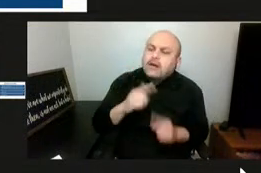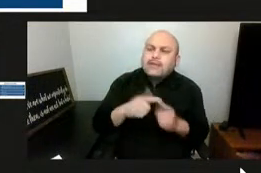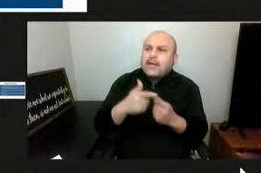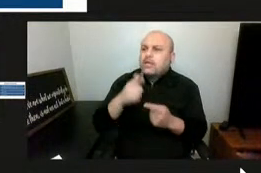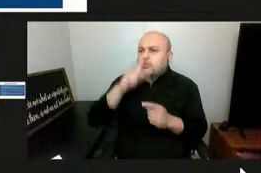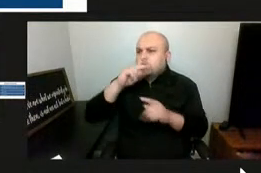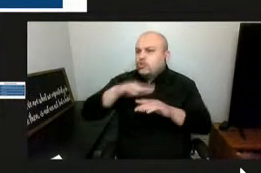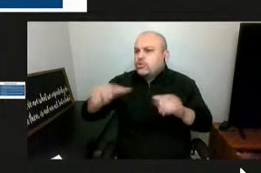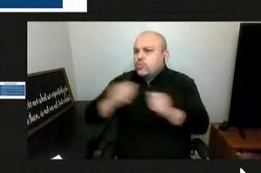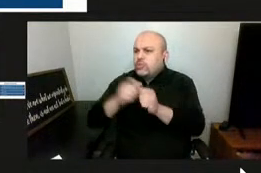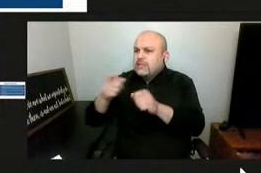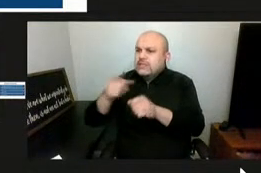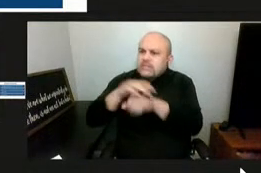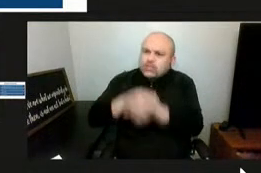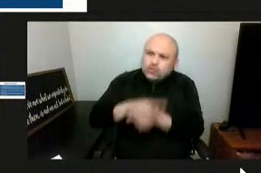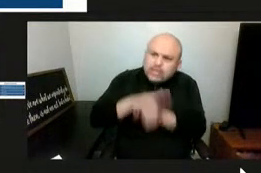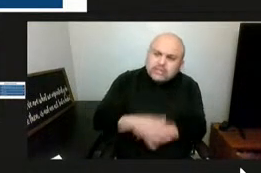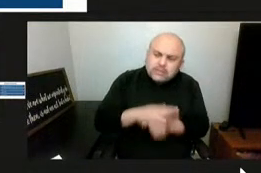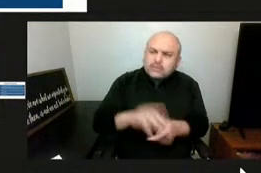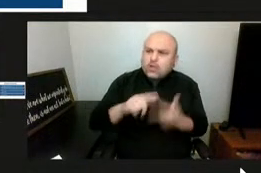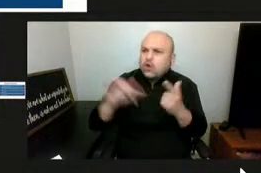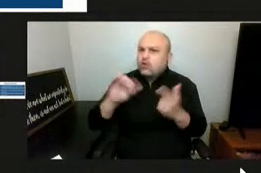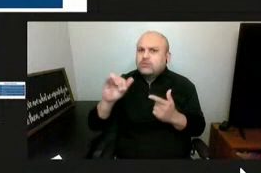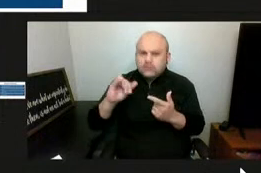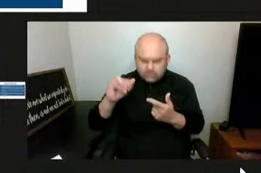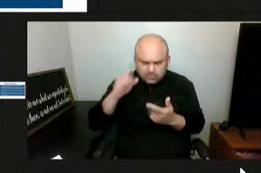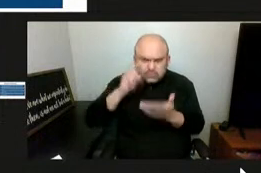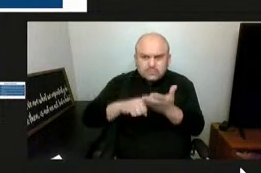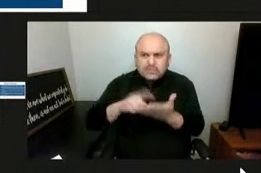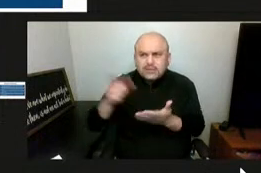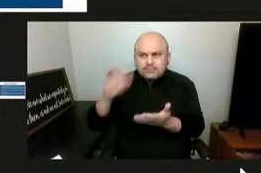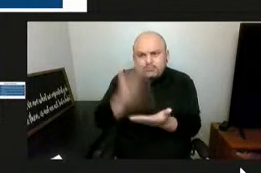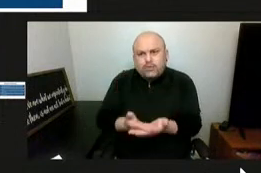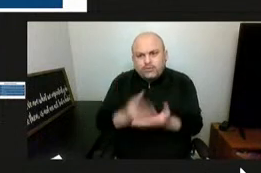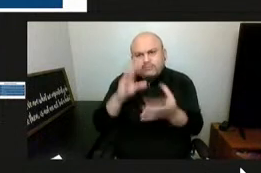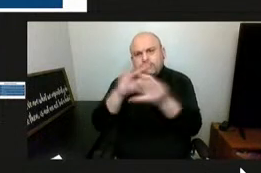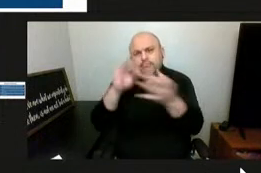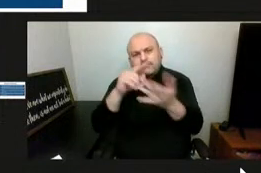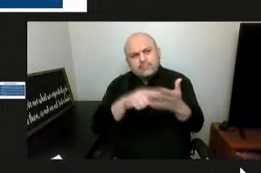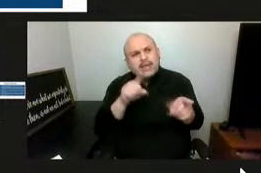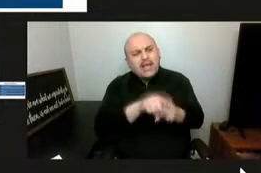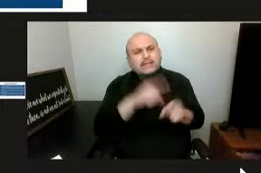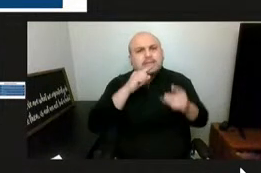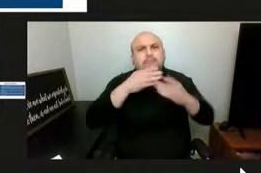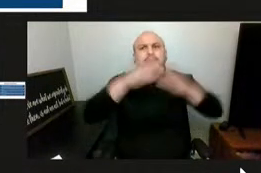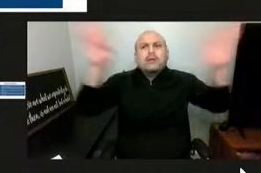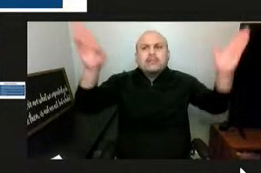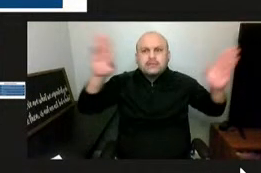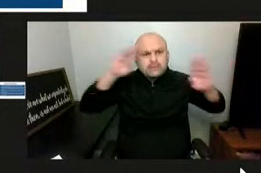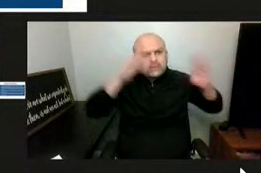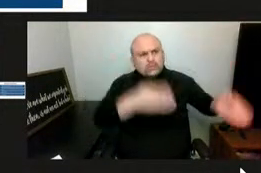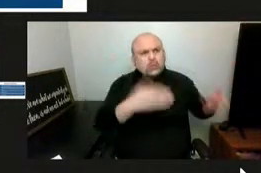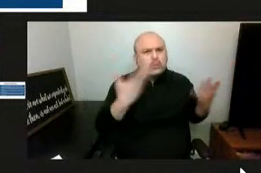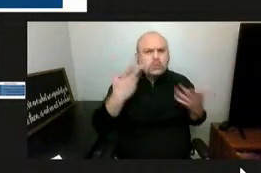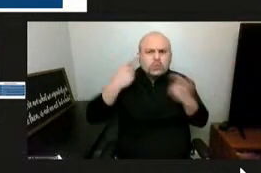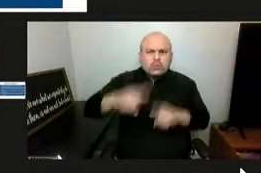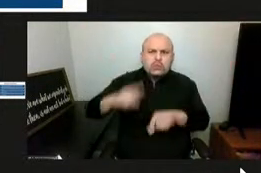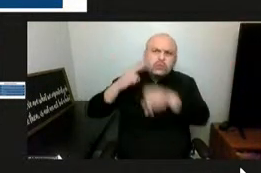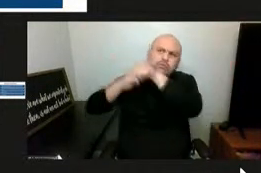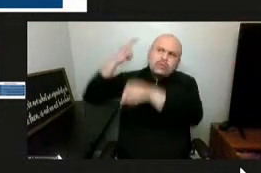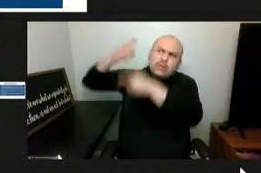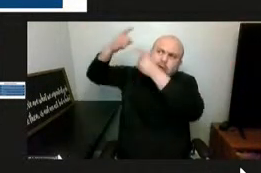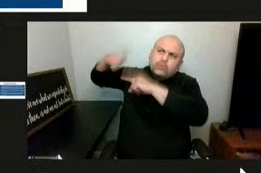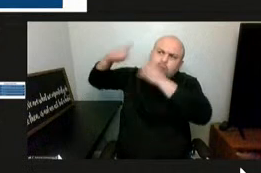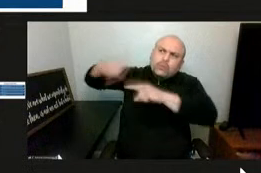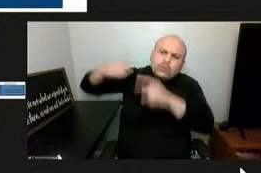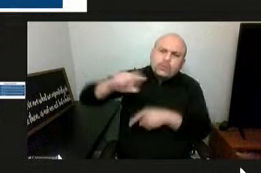especially again for children of color, has also been intensified as public attention turned to the historical and ongoing racial injustice that has